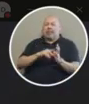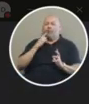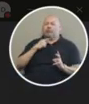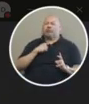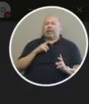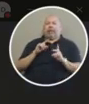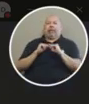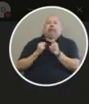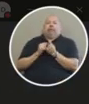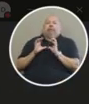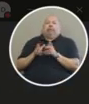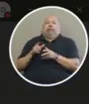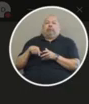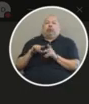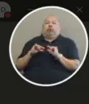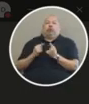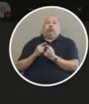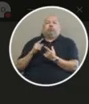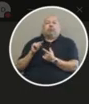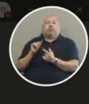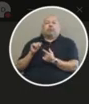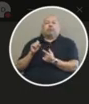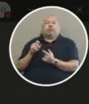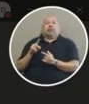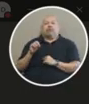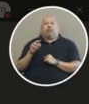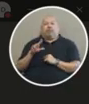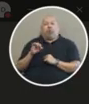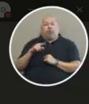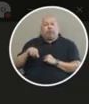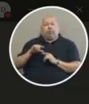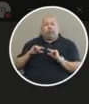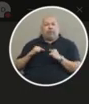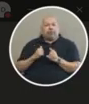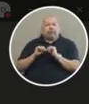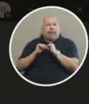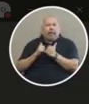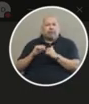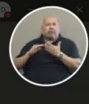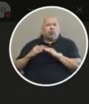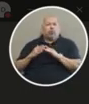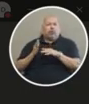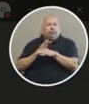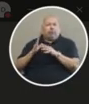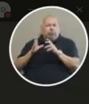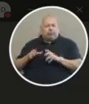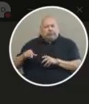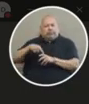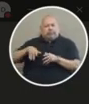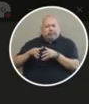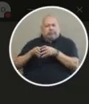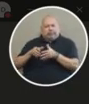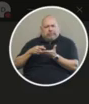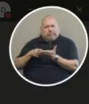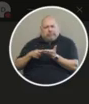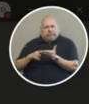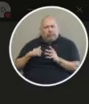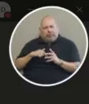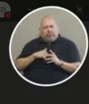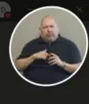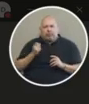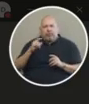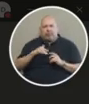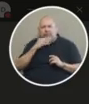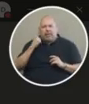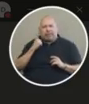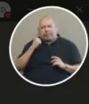that the task force that's come together has all of those agencies and community partners at the table so that we can understand how to best